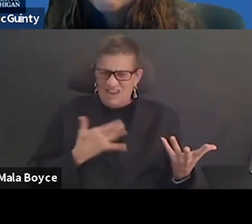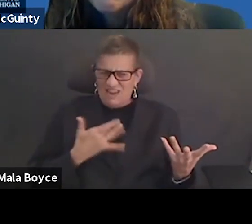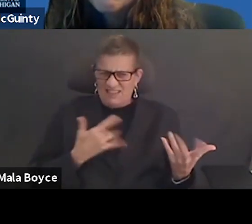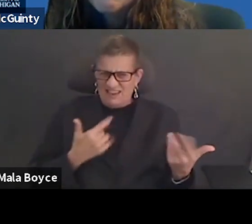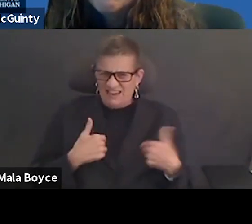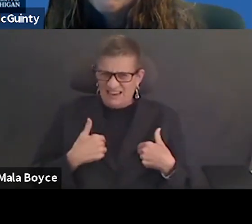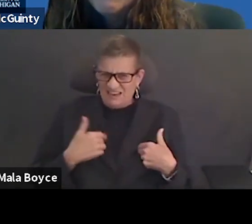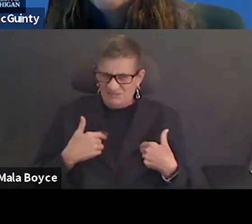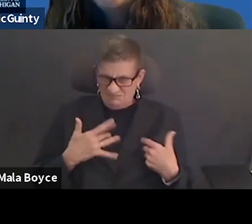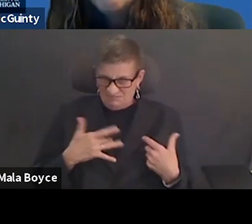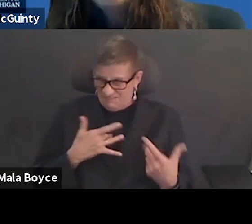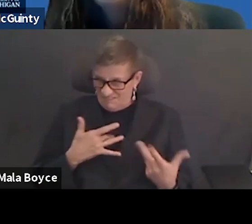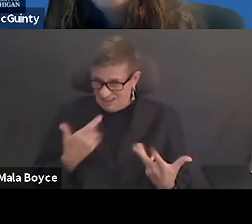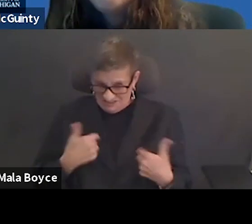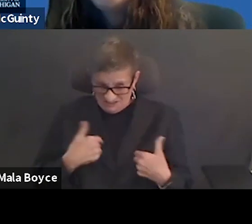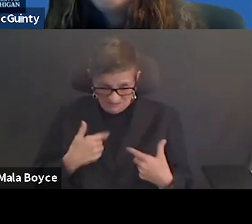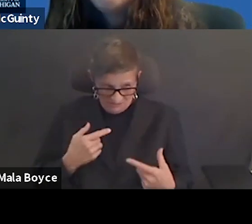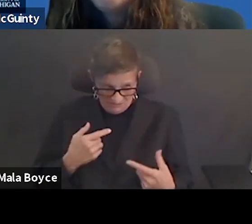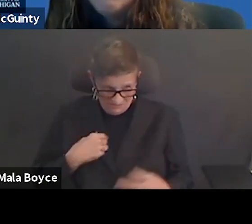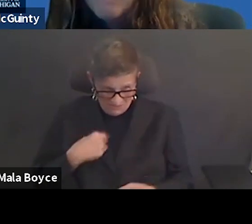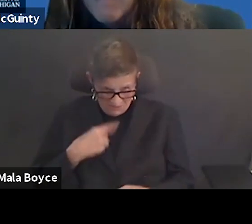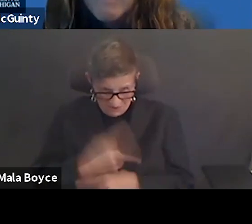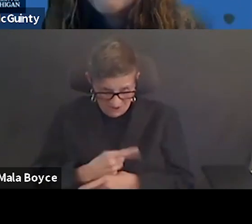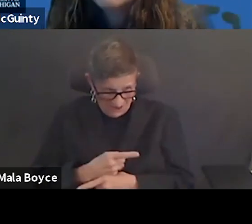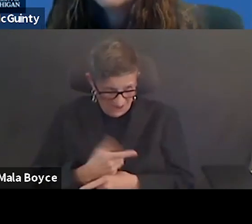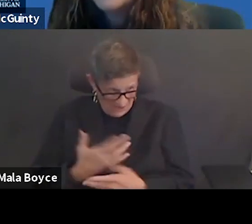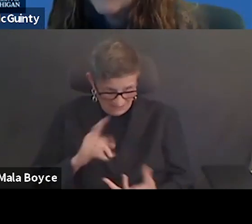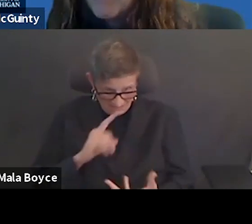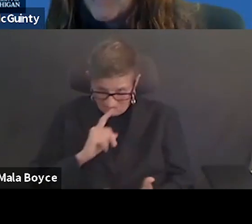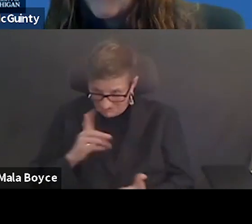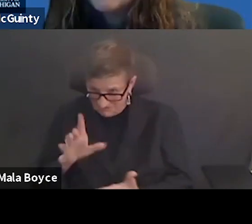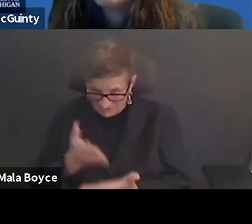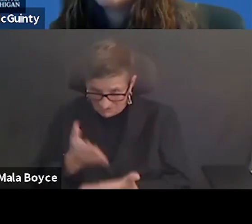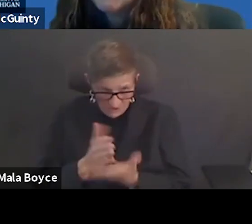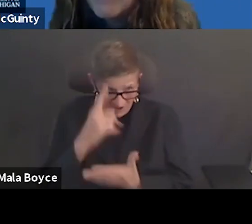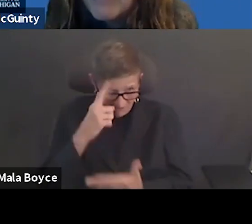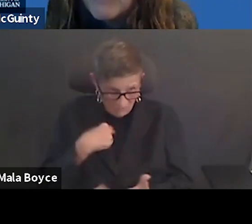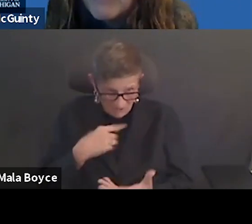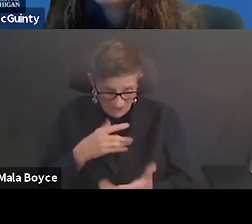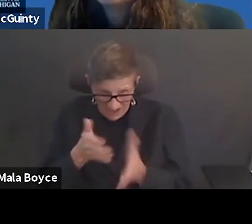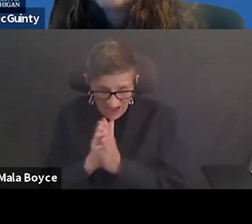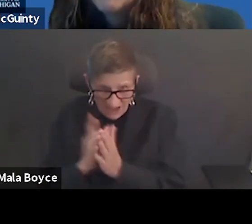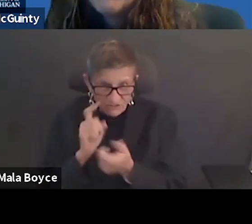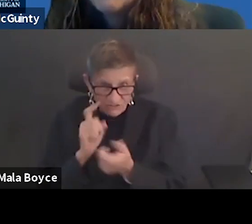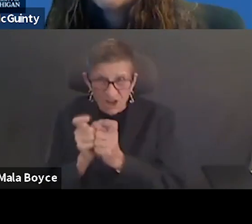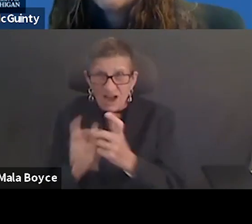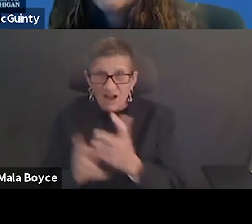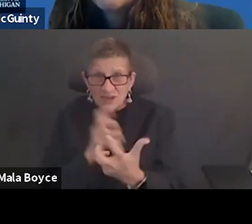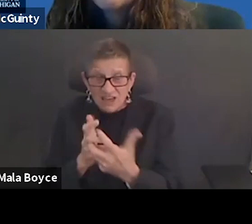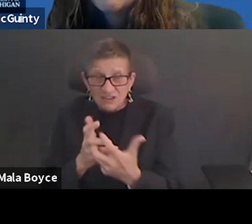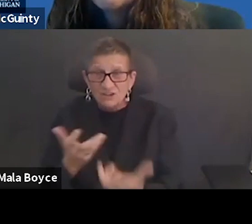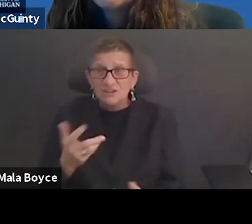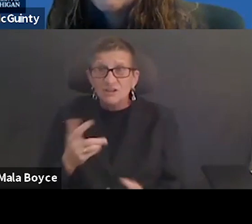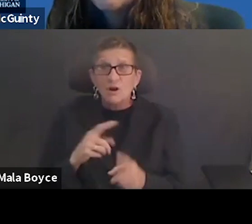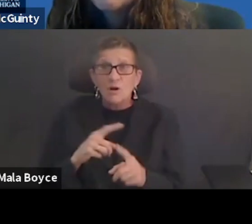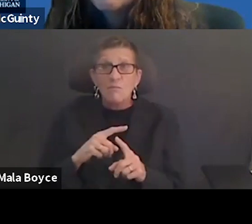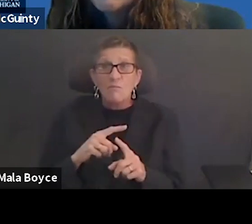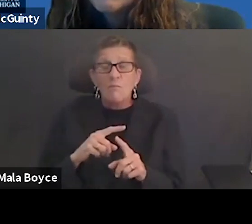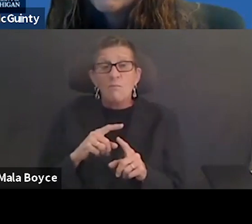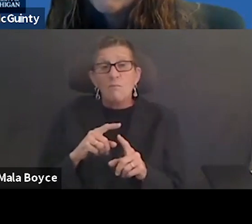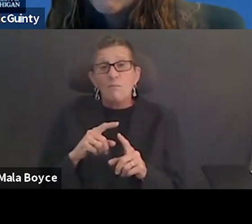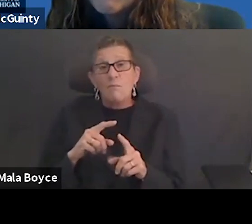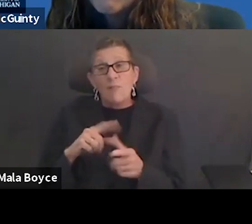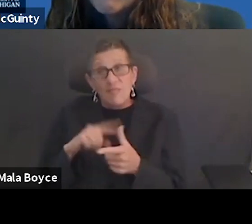this valid? Is it okay for me to get accommodations like that? But then in receiving